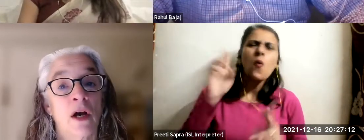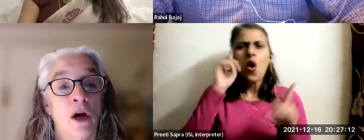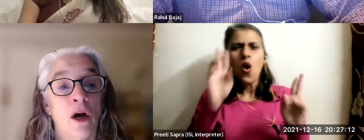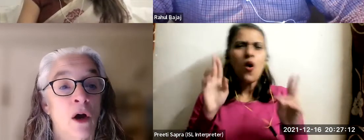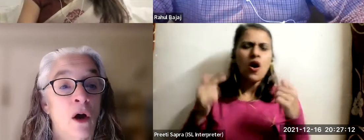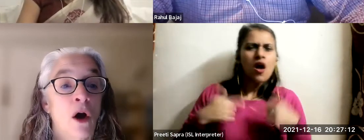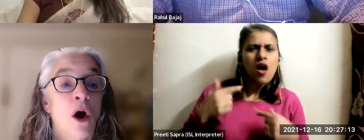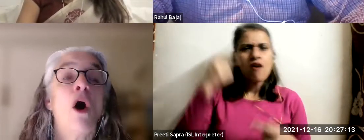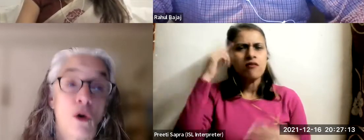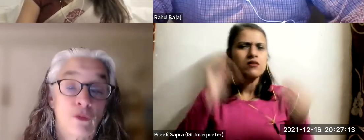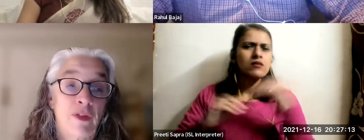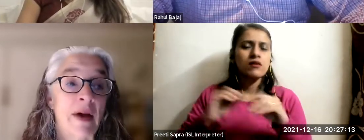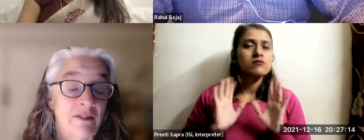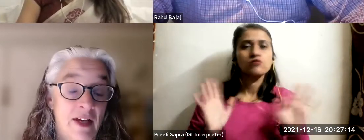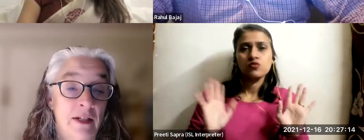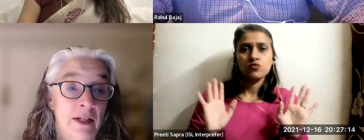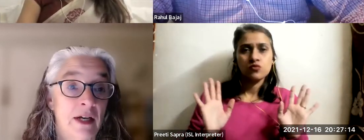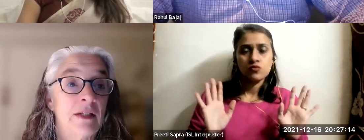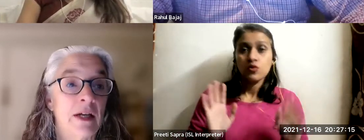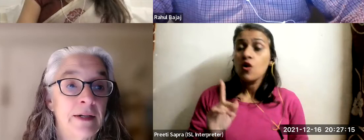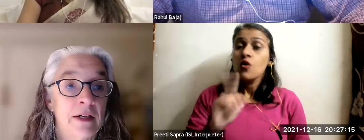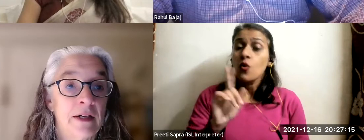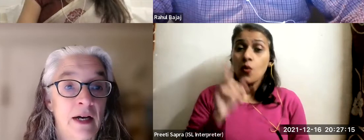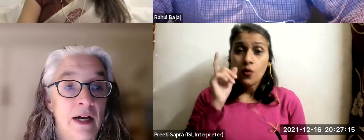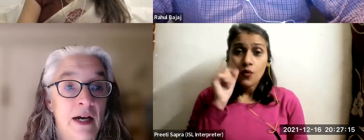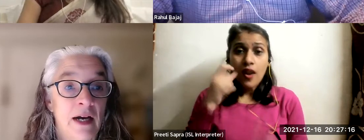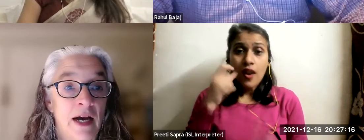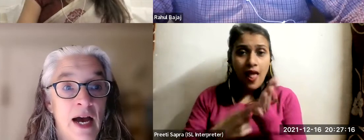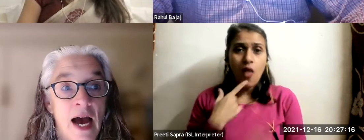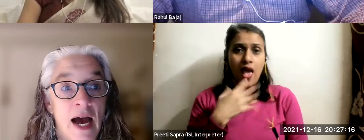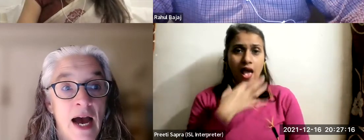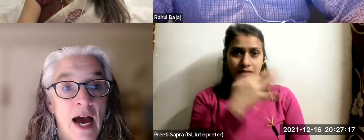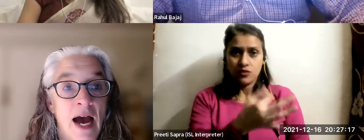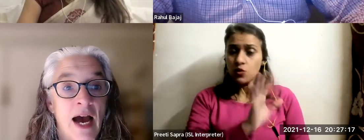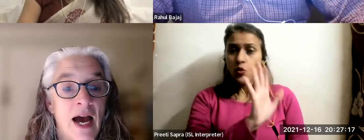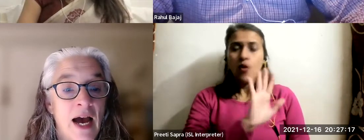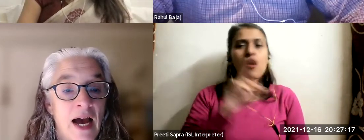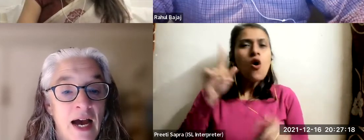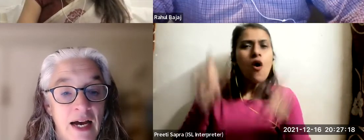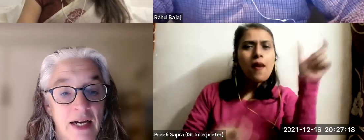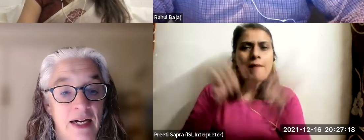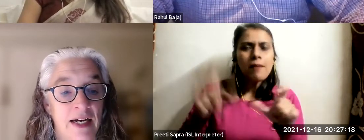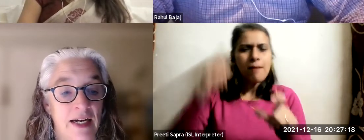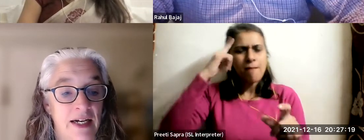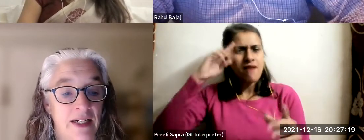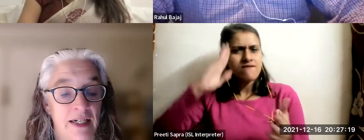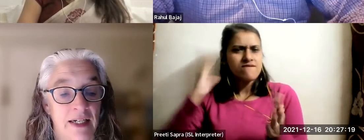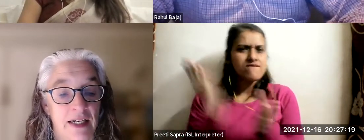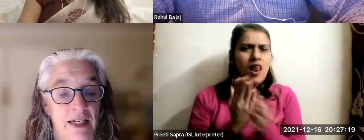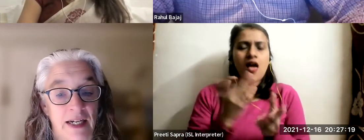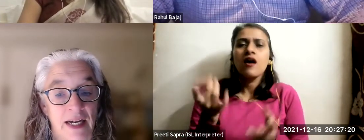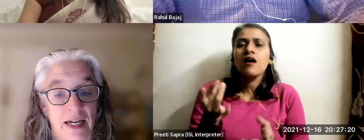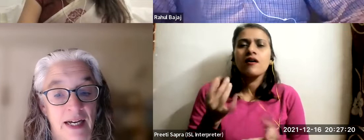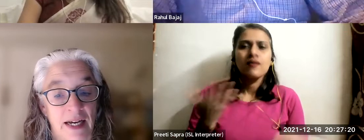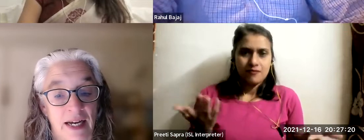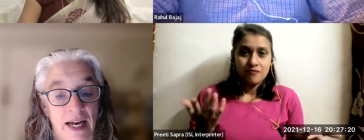the disabled, about having a disability. So what is that? I mean, I know it all too well as a person with a disability, but many